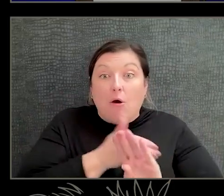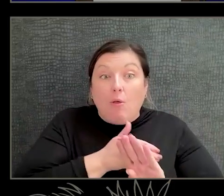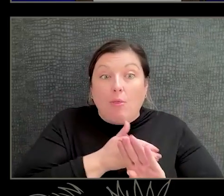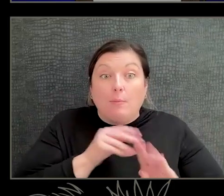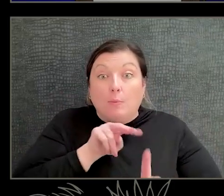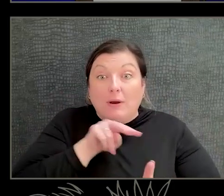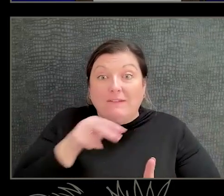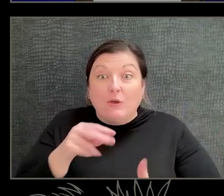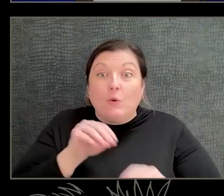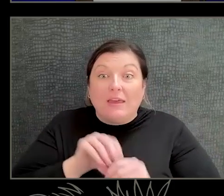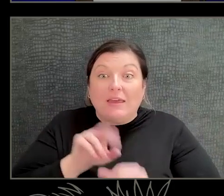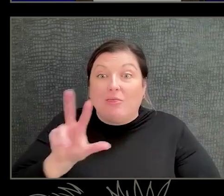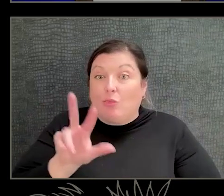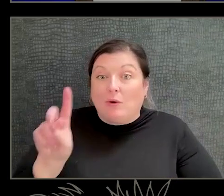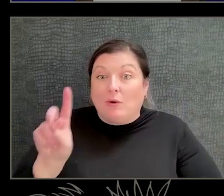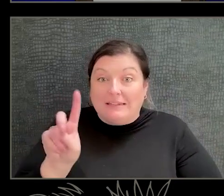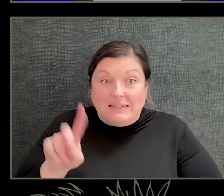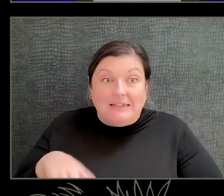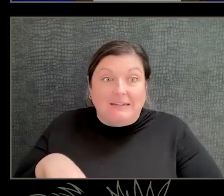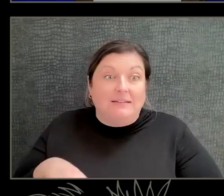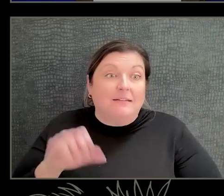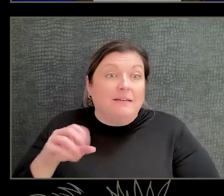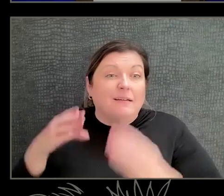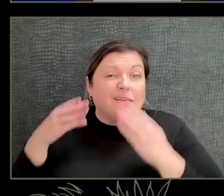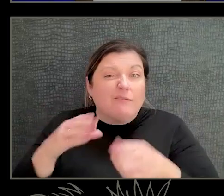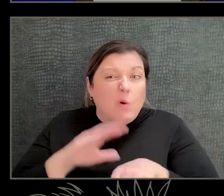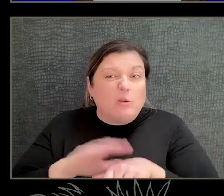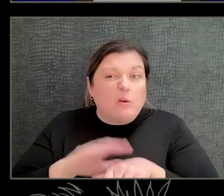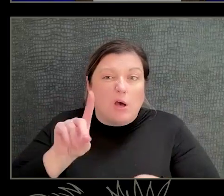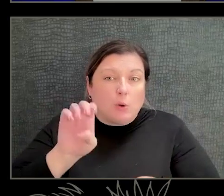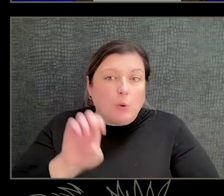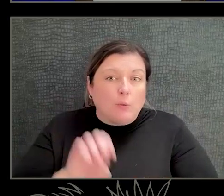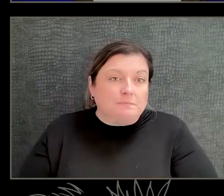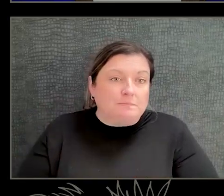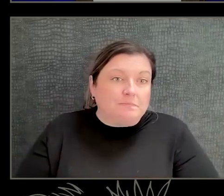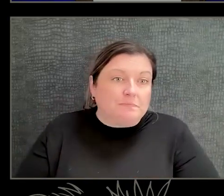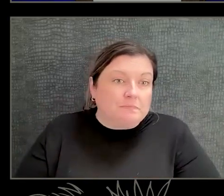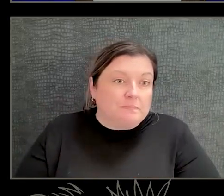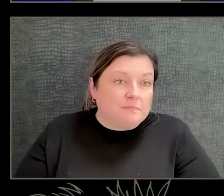3D. And we can just focus on the code.